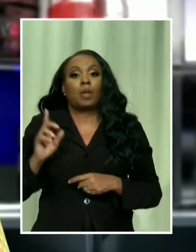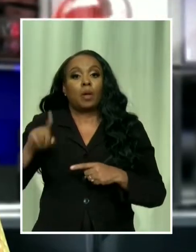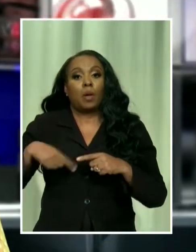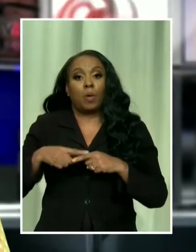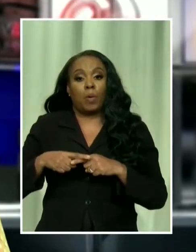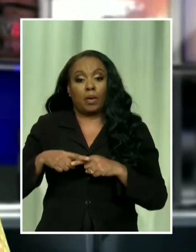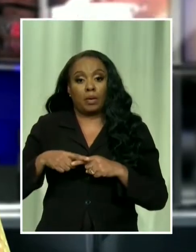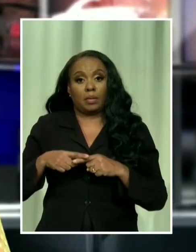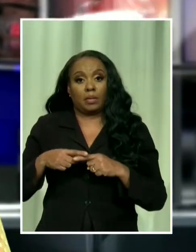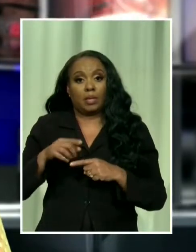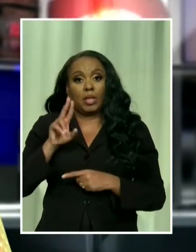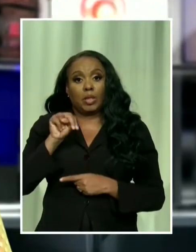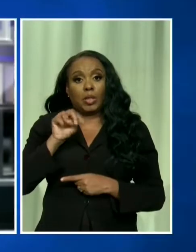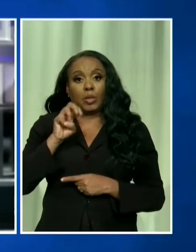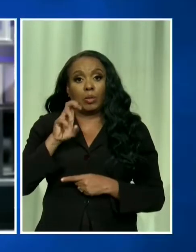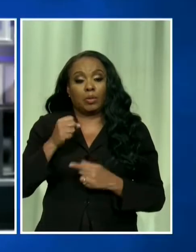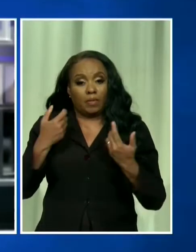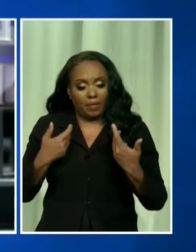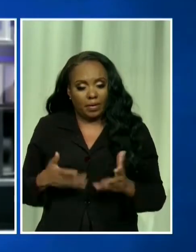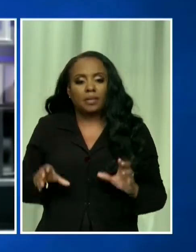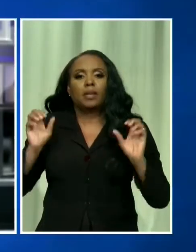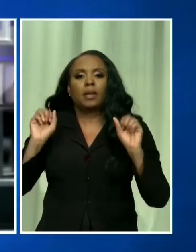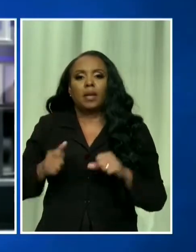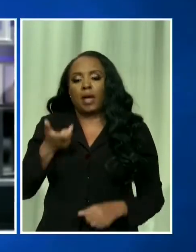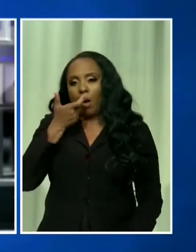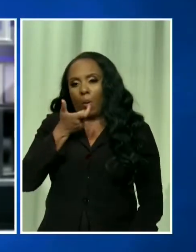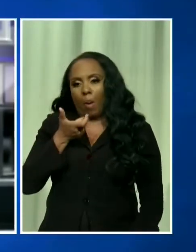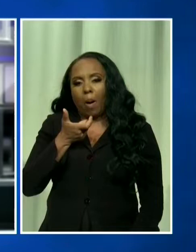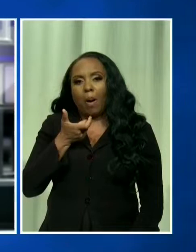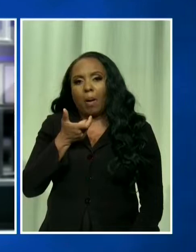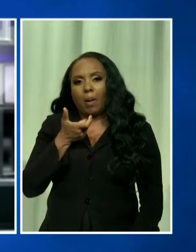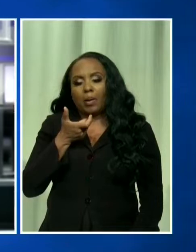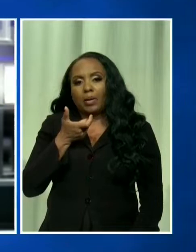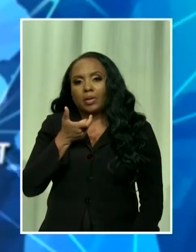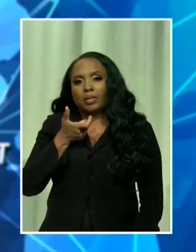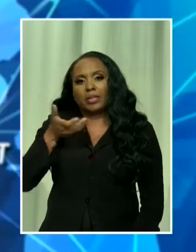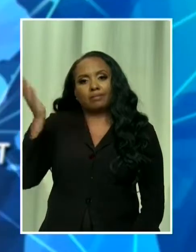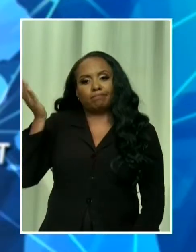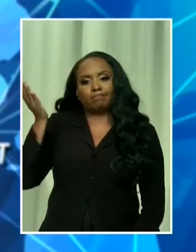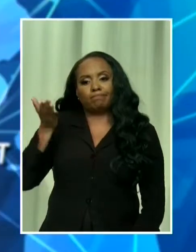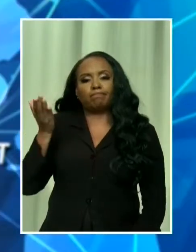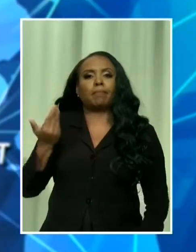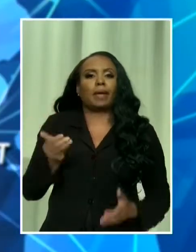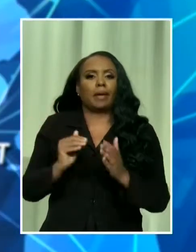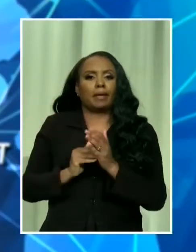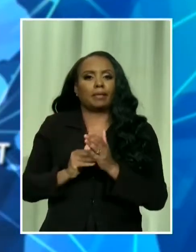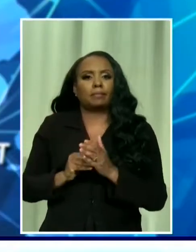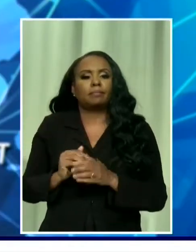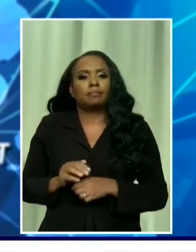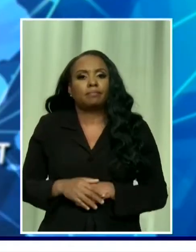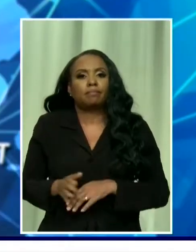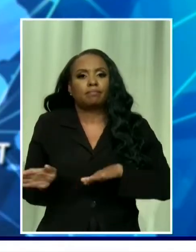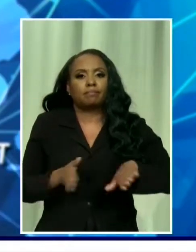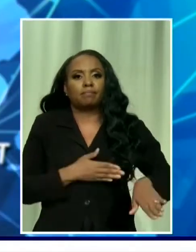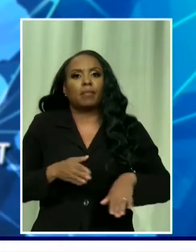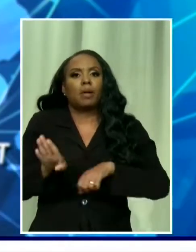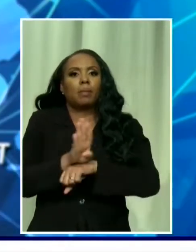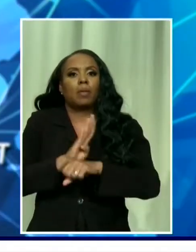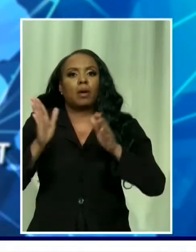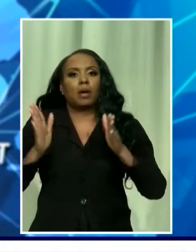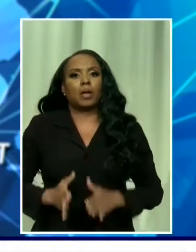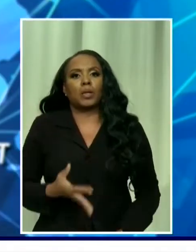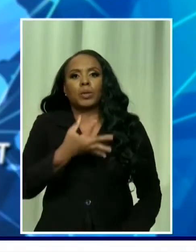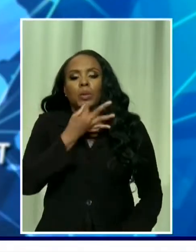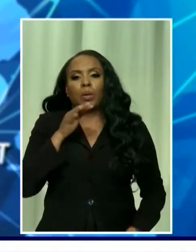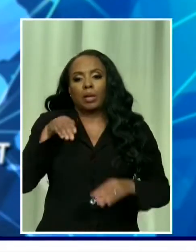immediately after the news. Thank you very much for that report, Wendy. Well, Barbadians will soon be able to access private